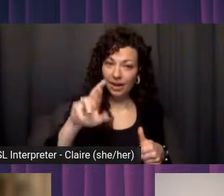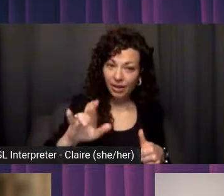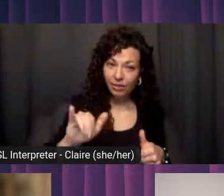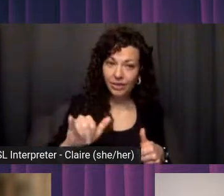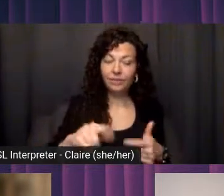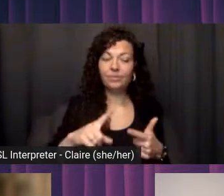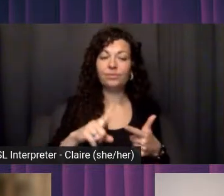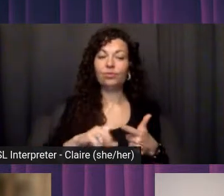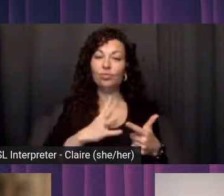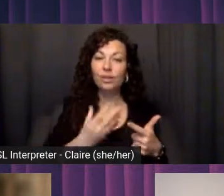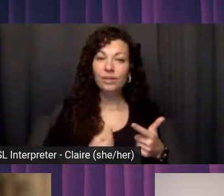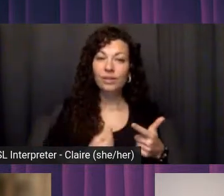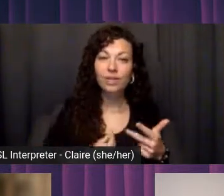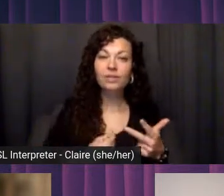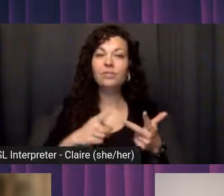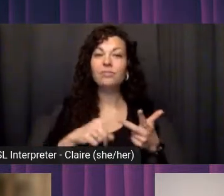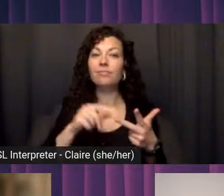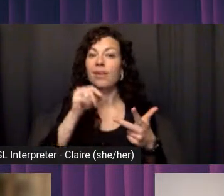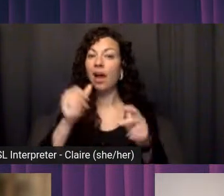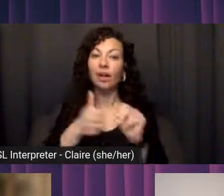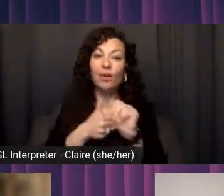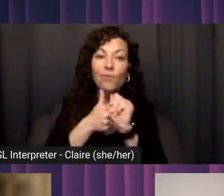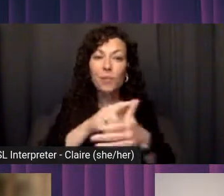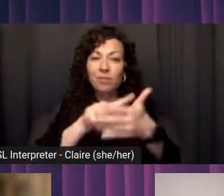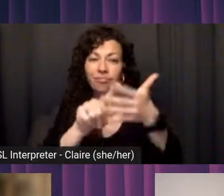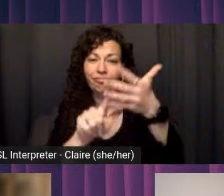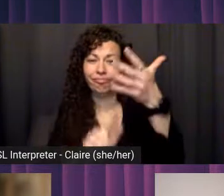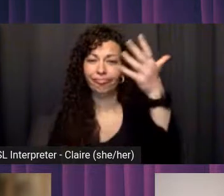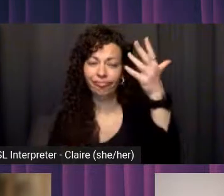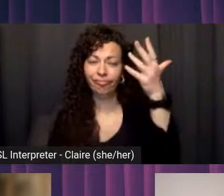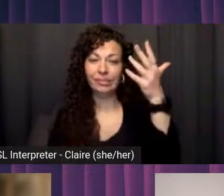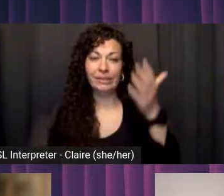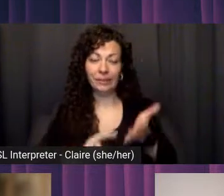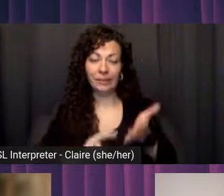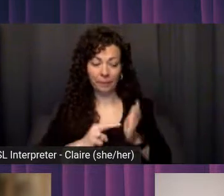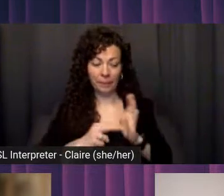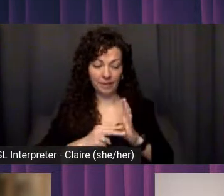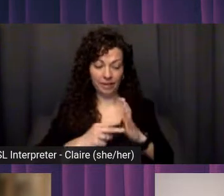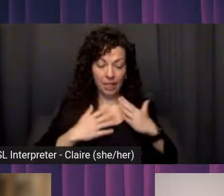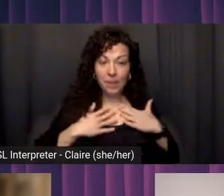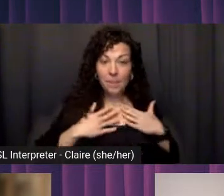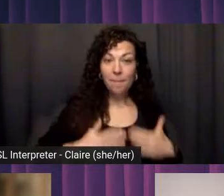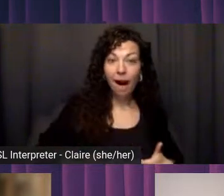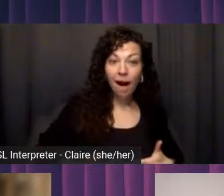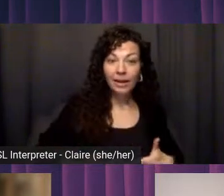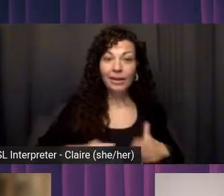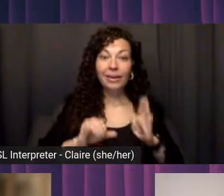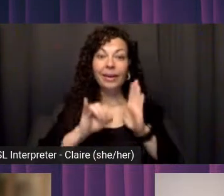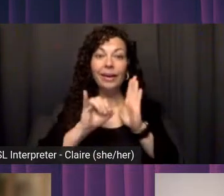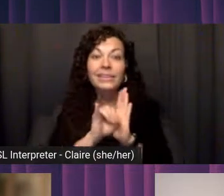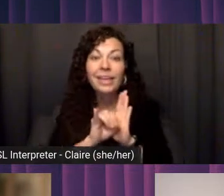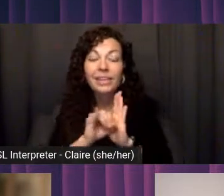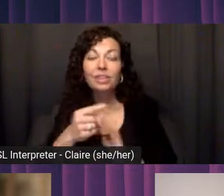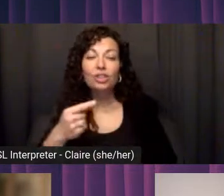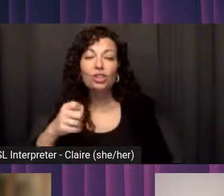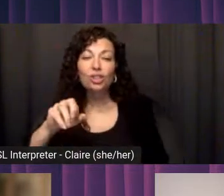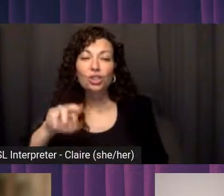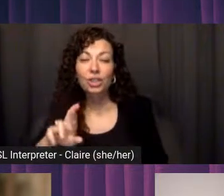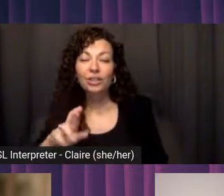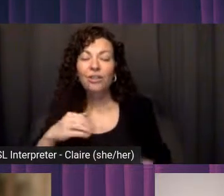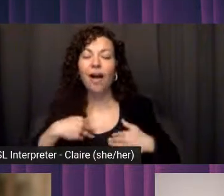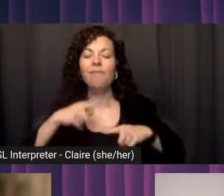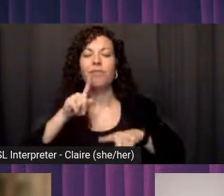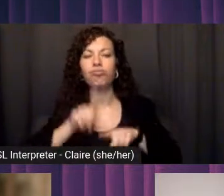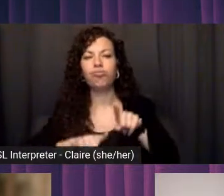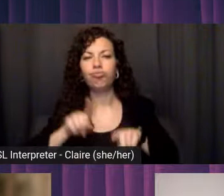there are varieties of bodies that can go along with or not go along with that gender. And I think if we